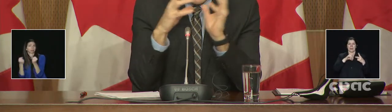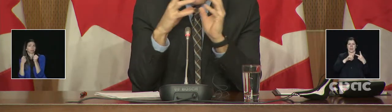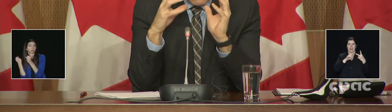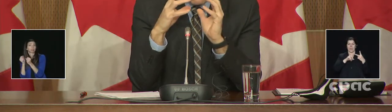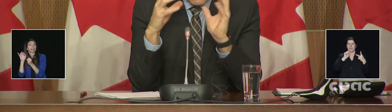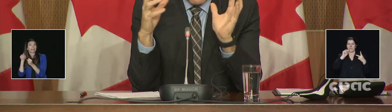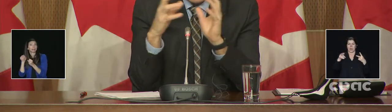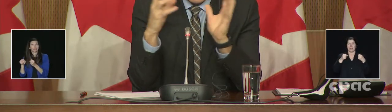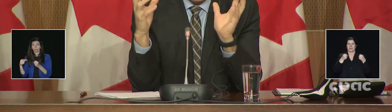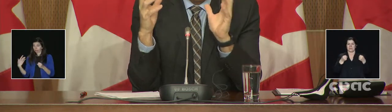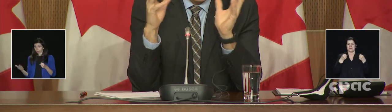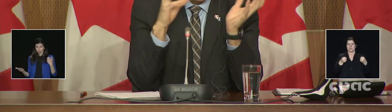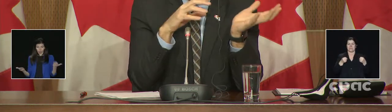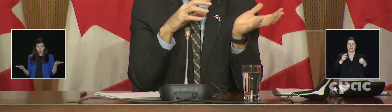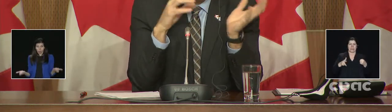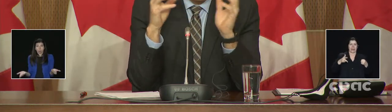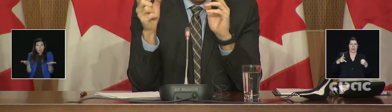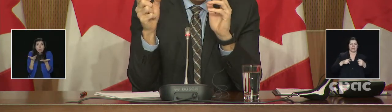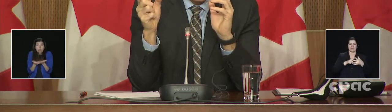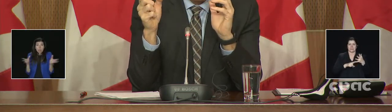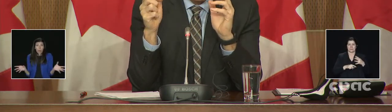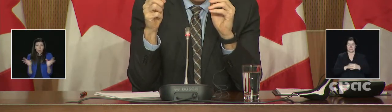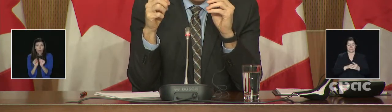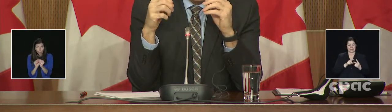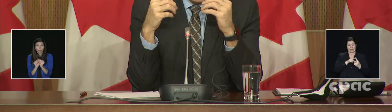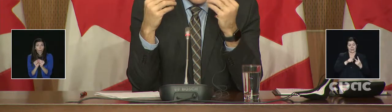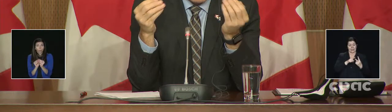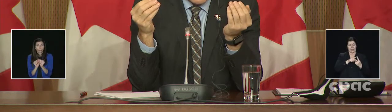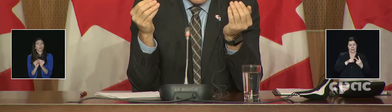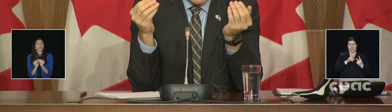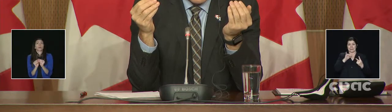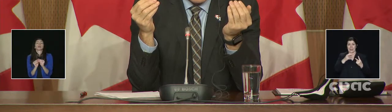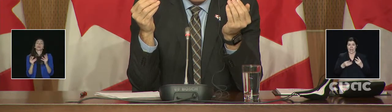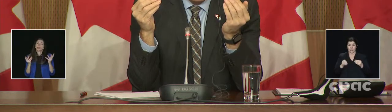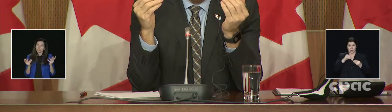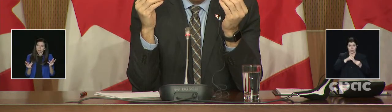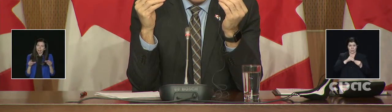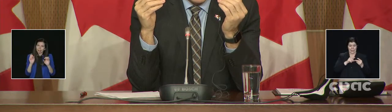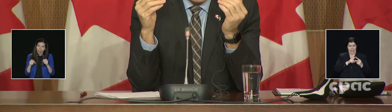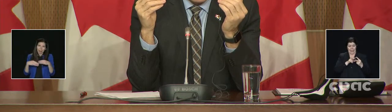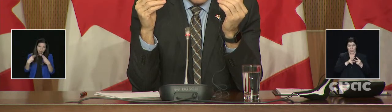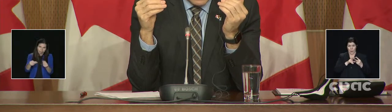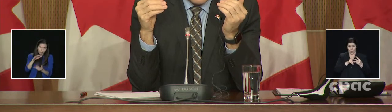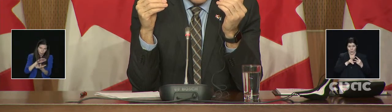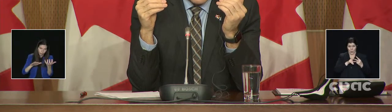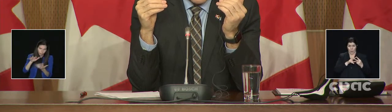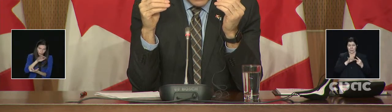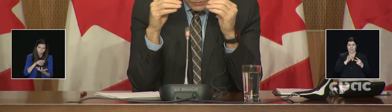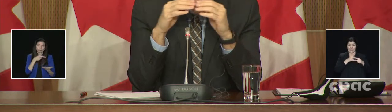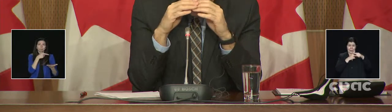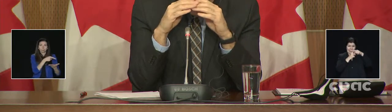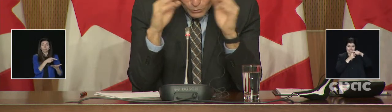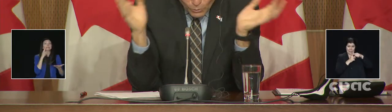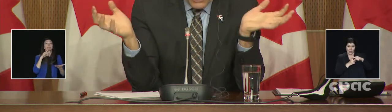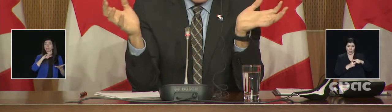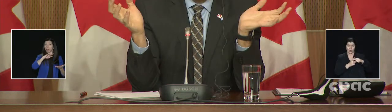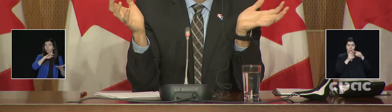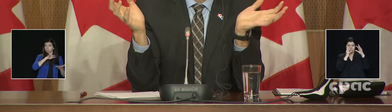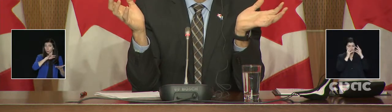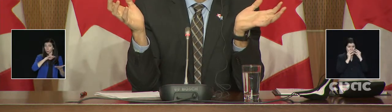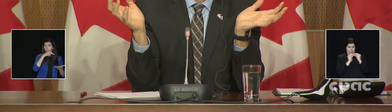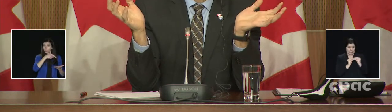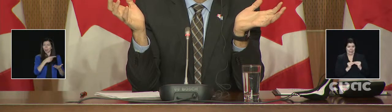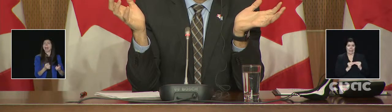travel together, all the tests at land and at airport, as we said earlier, we need to increase that